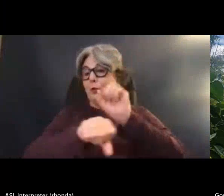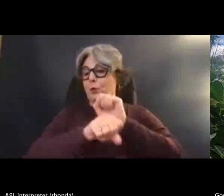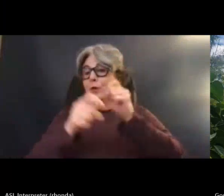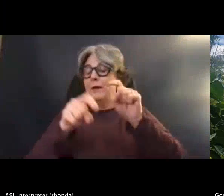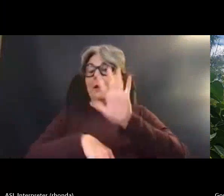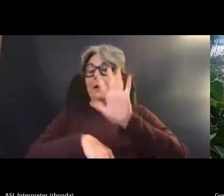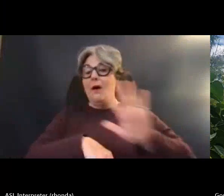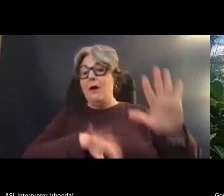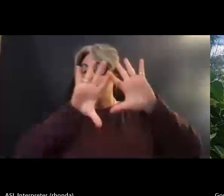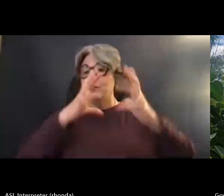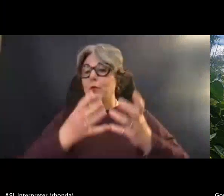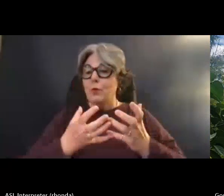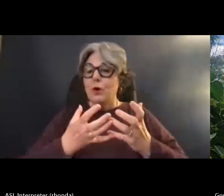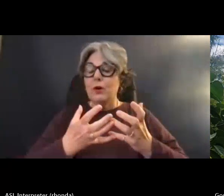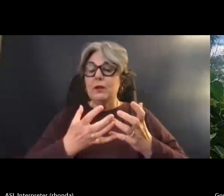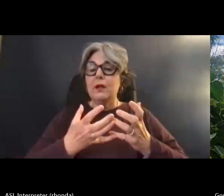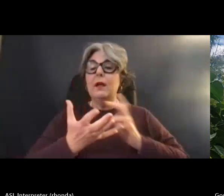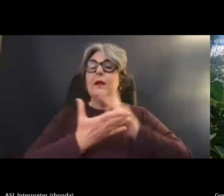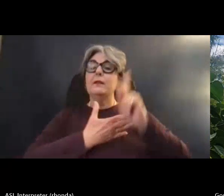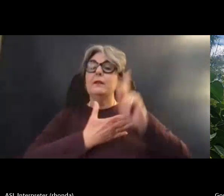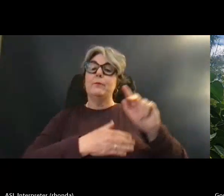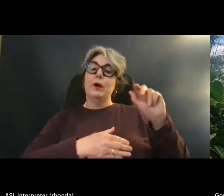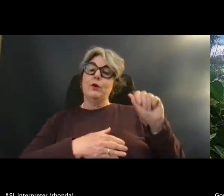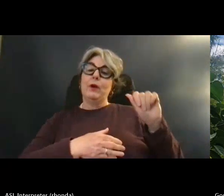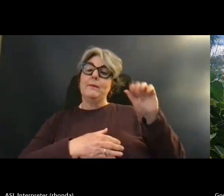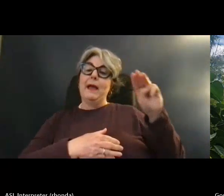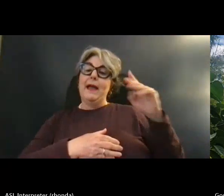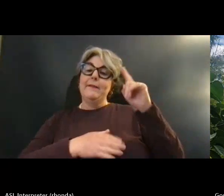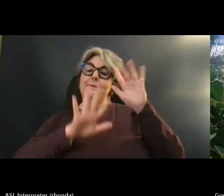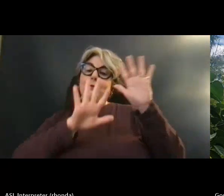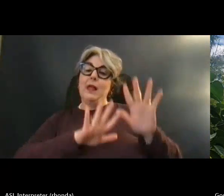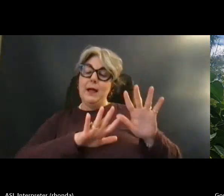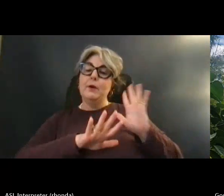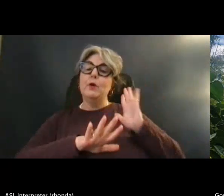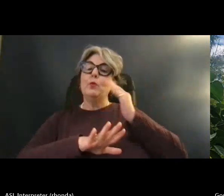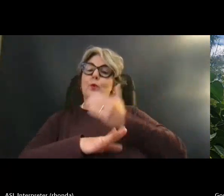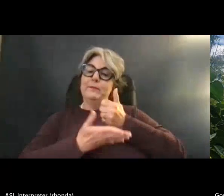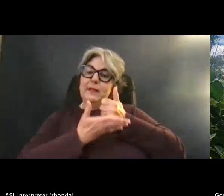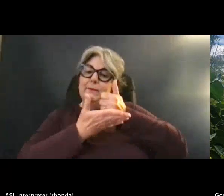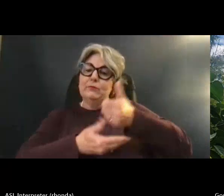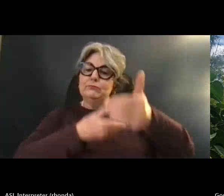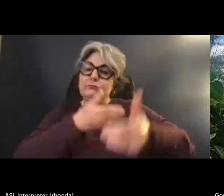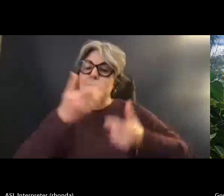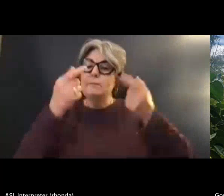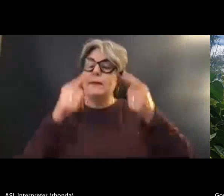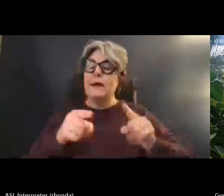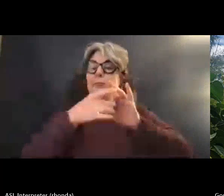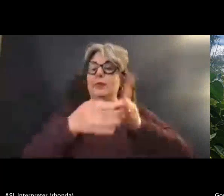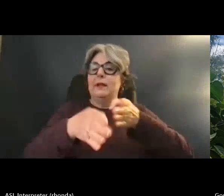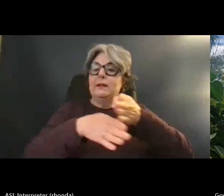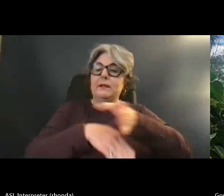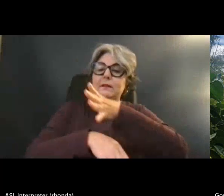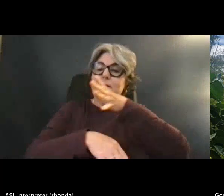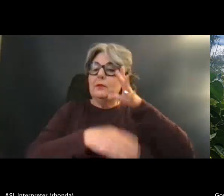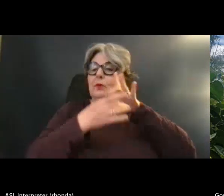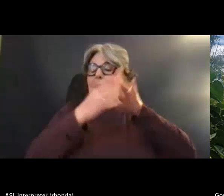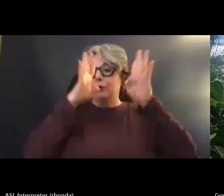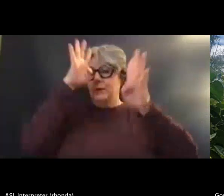the world, and Aim for Climate has been that catalyst to motivate the change that we need to see happening in the agriculture sector for innovation.